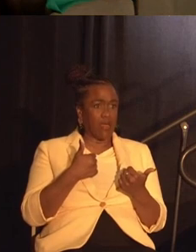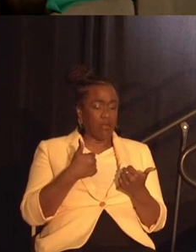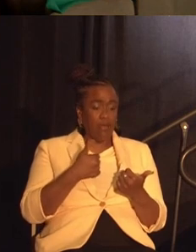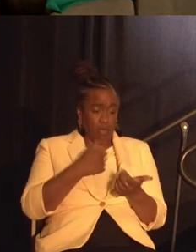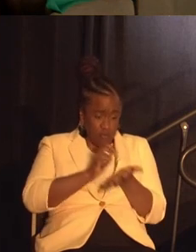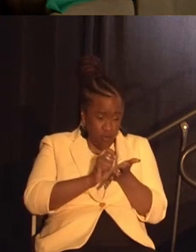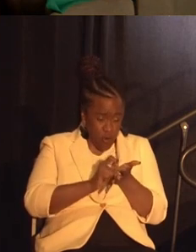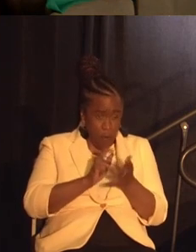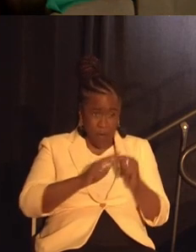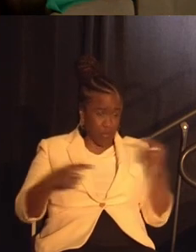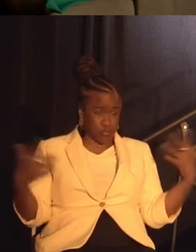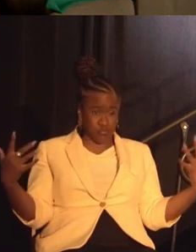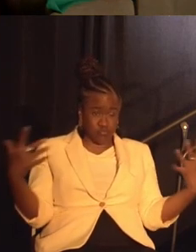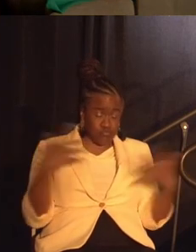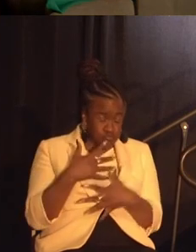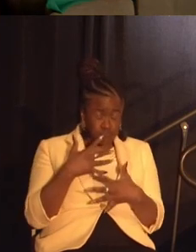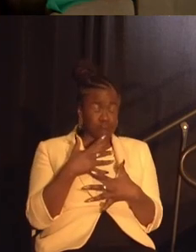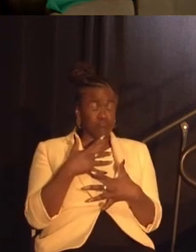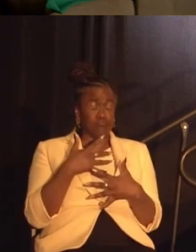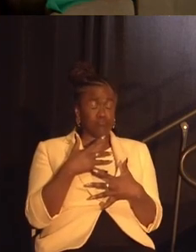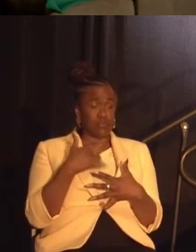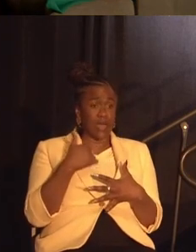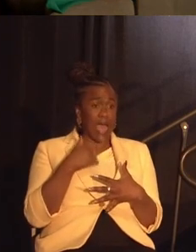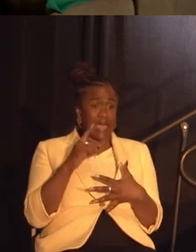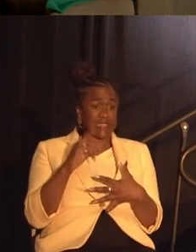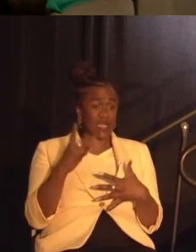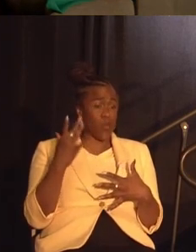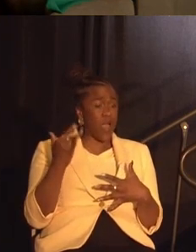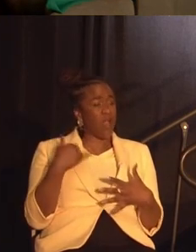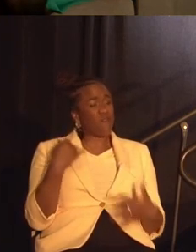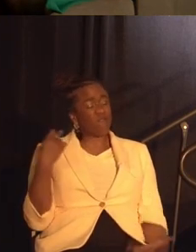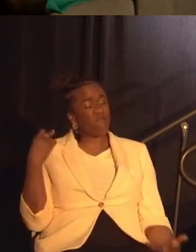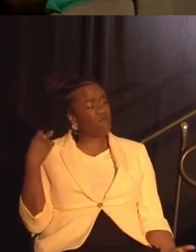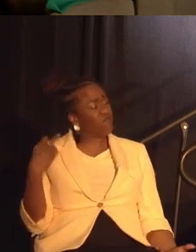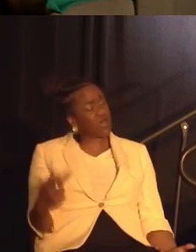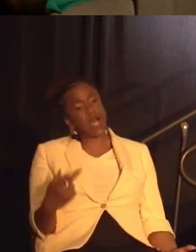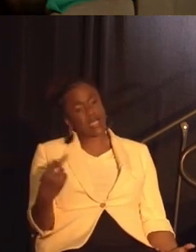But I did it because, you know what? I don't fucking care.